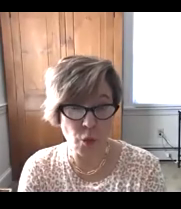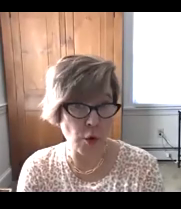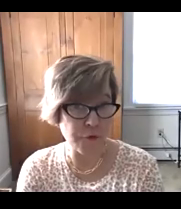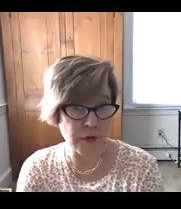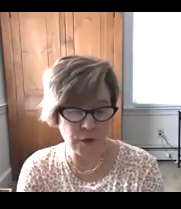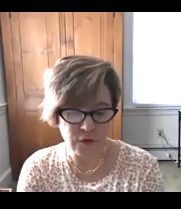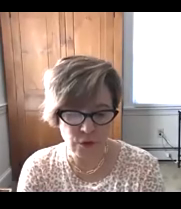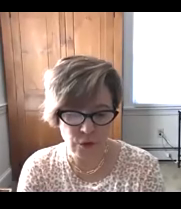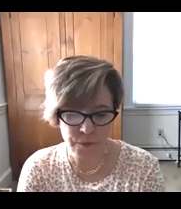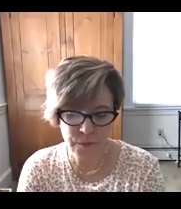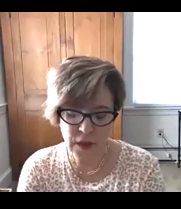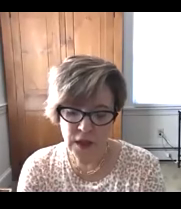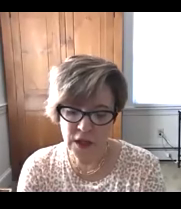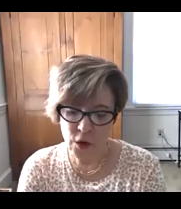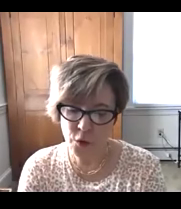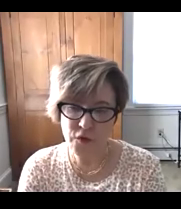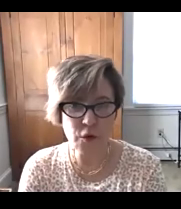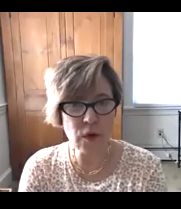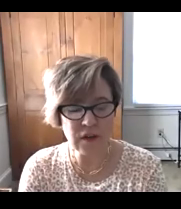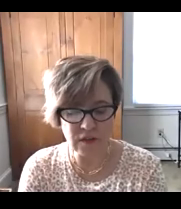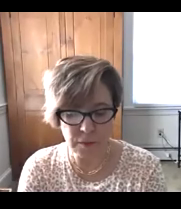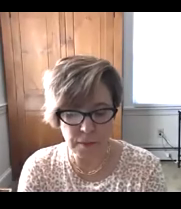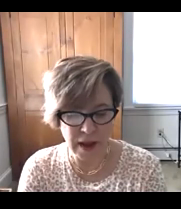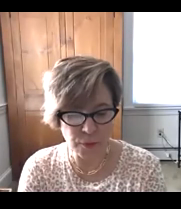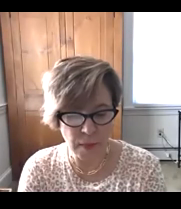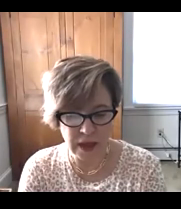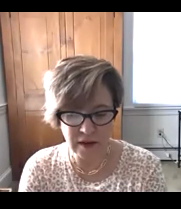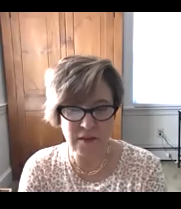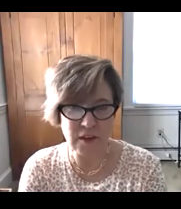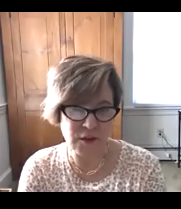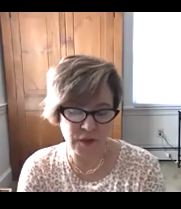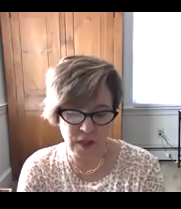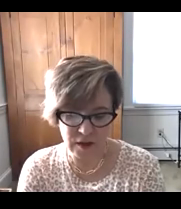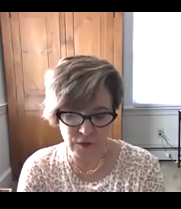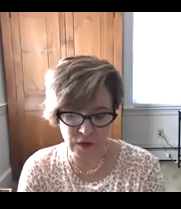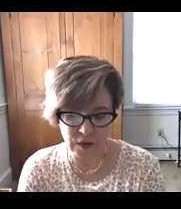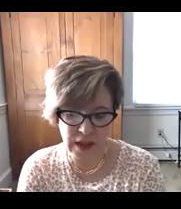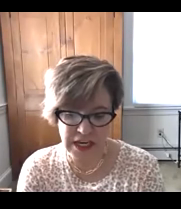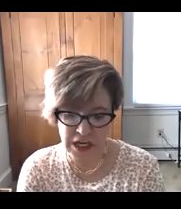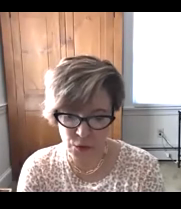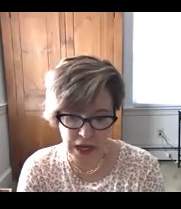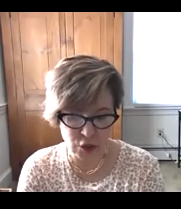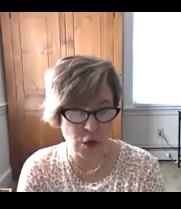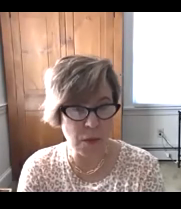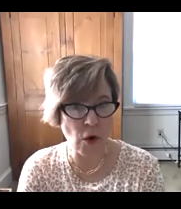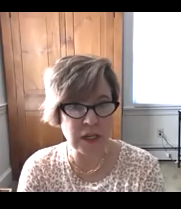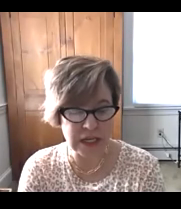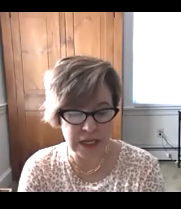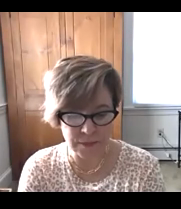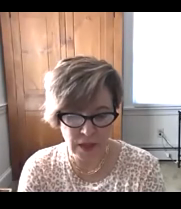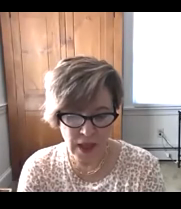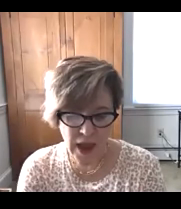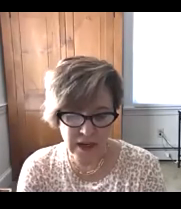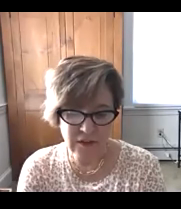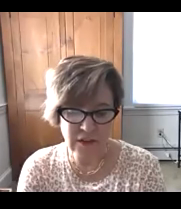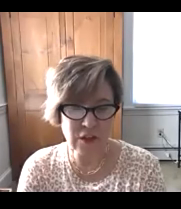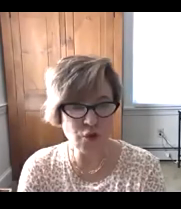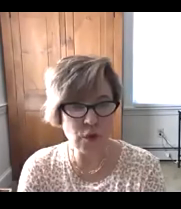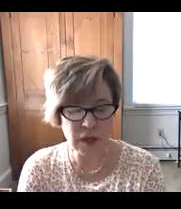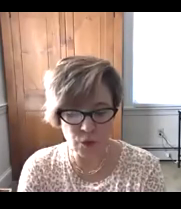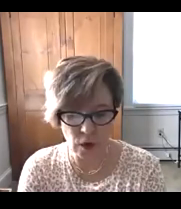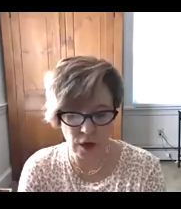Biological Warfare School. He holds degrees in mathematics, philosophy, and international marketing. And